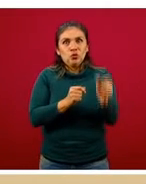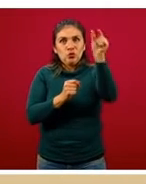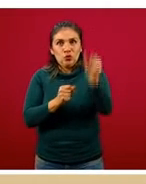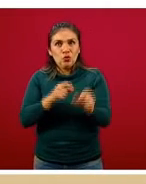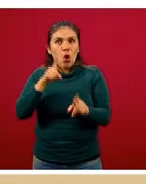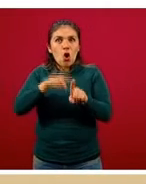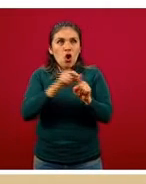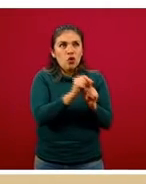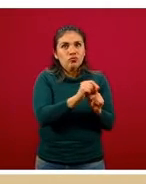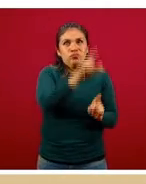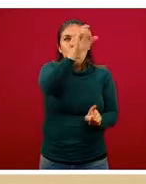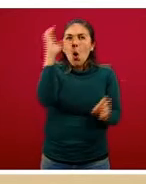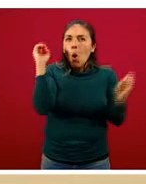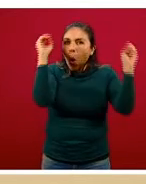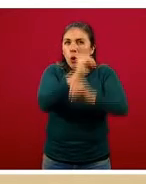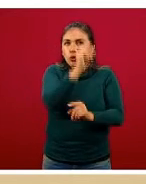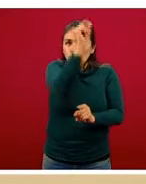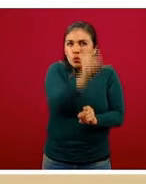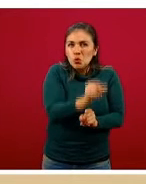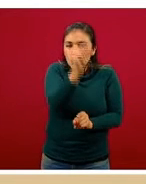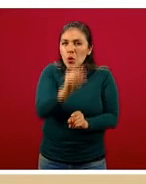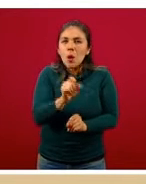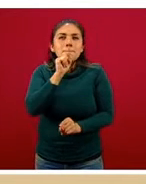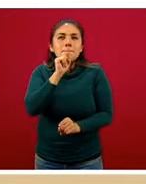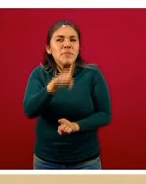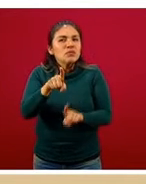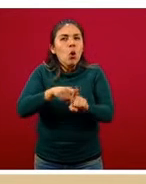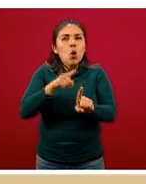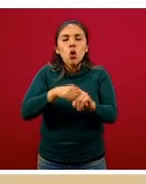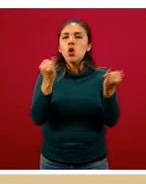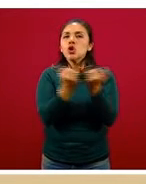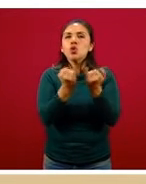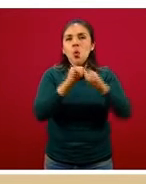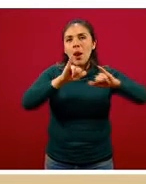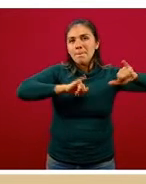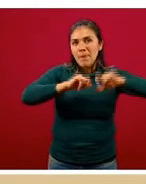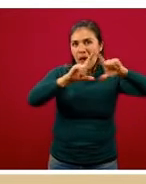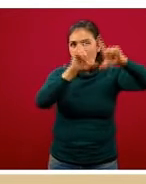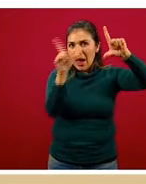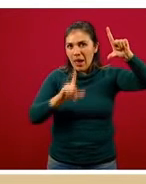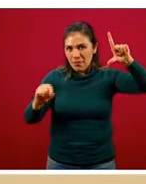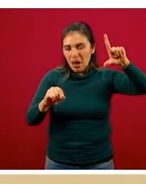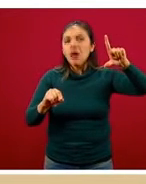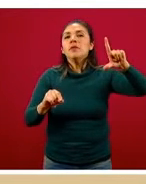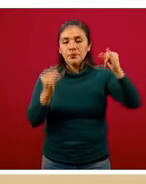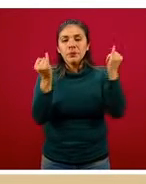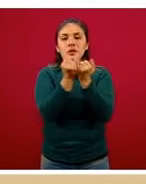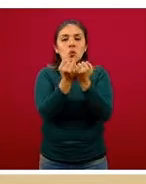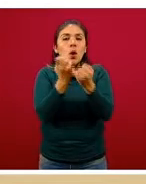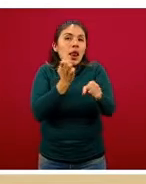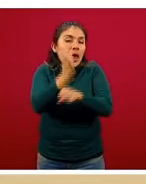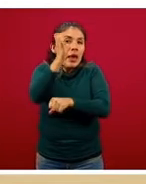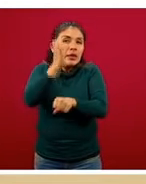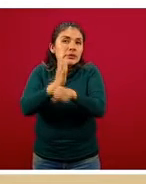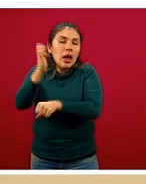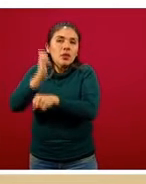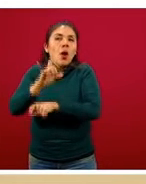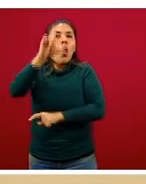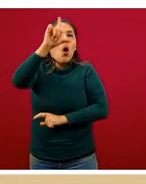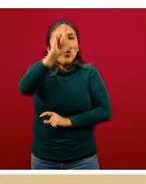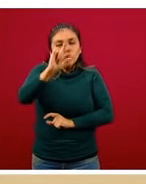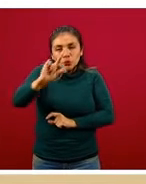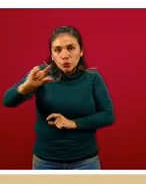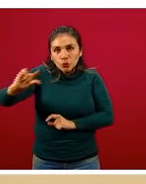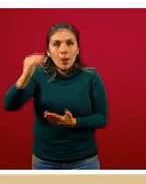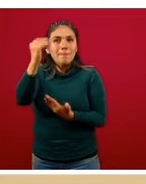look at the total number per state, and we use the same color scale to represent the differences between states here,